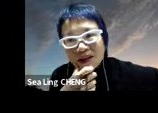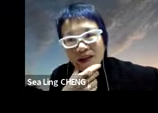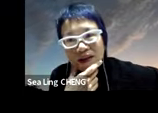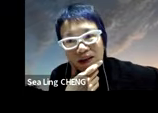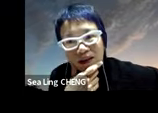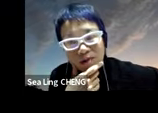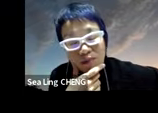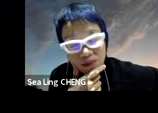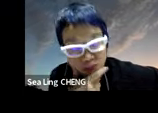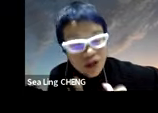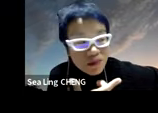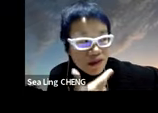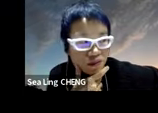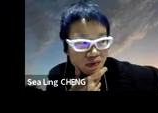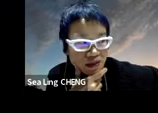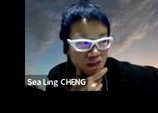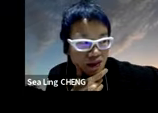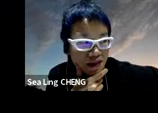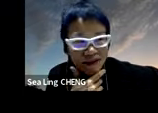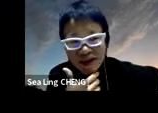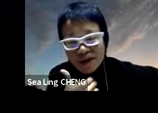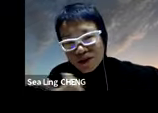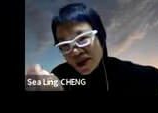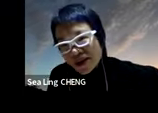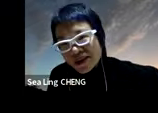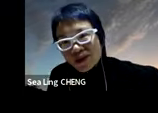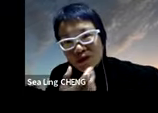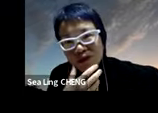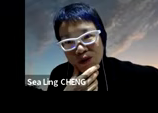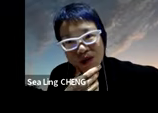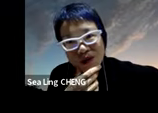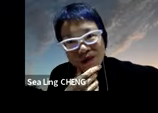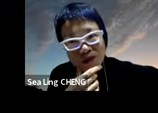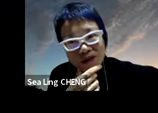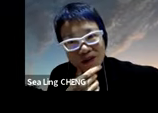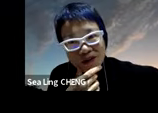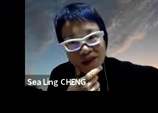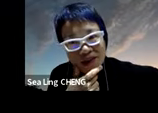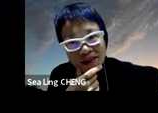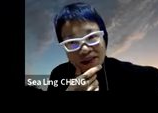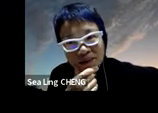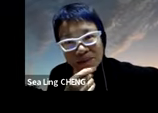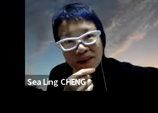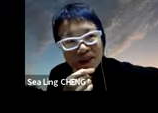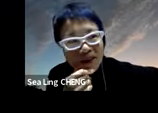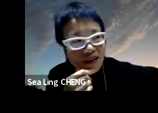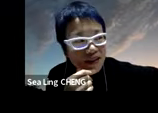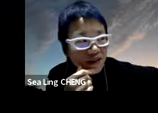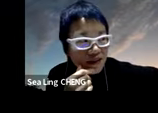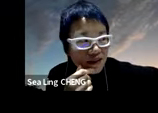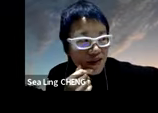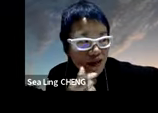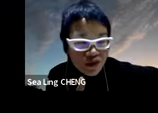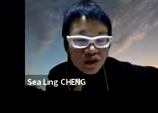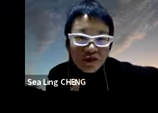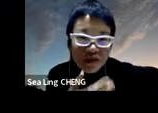these, predominantly with these women, and I also hang out with the US soldiers, the GIs.